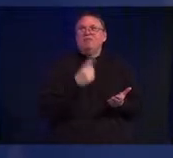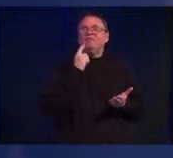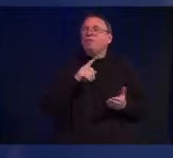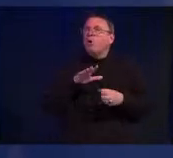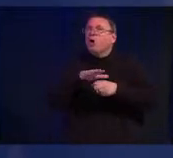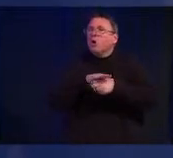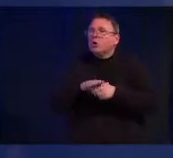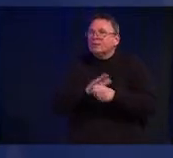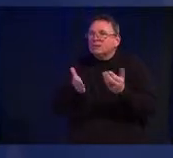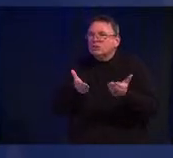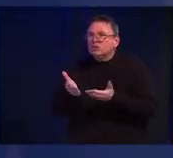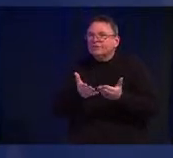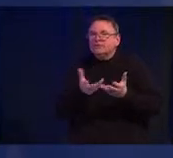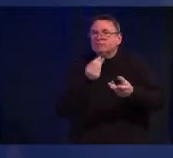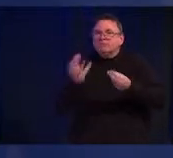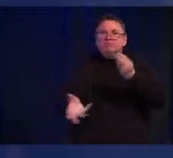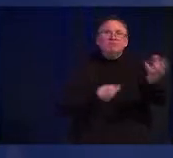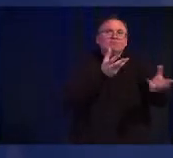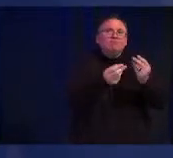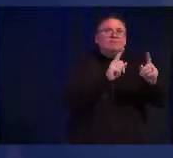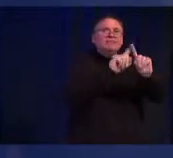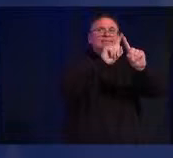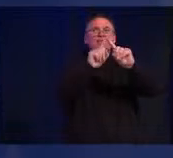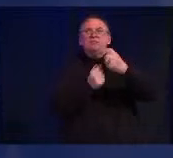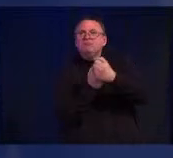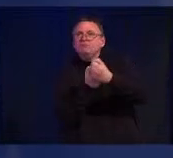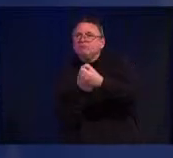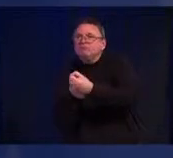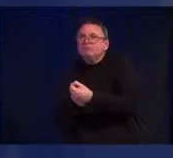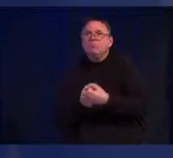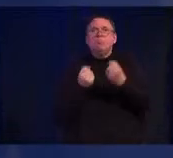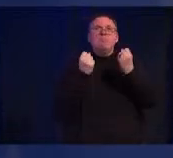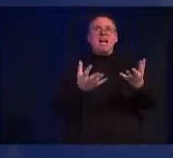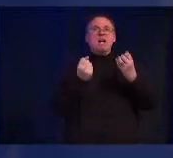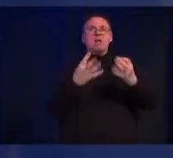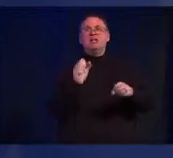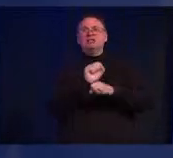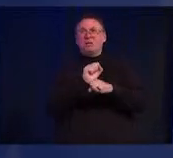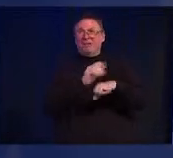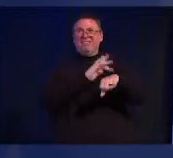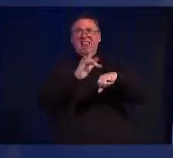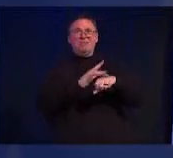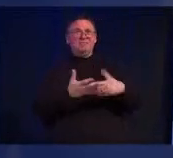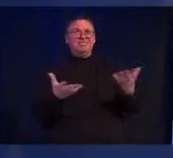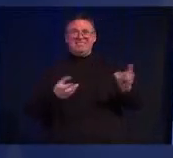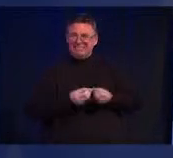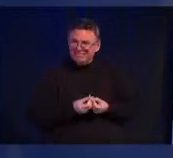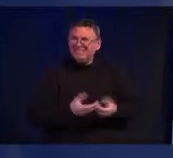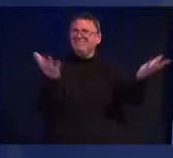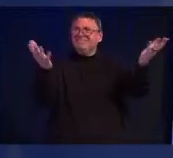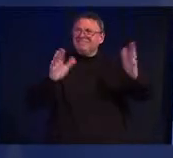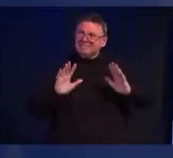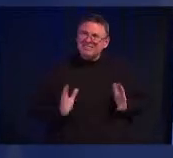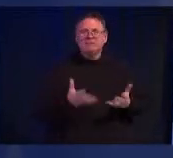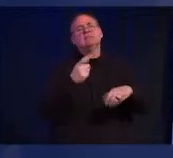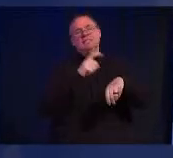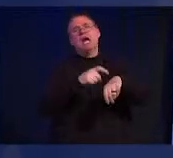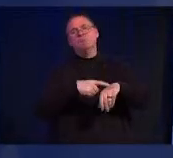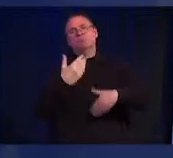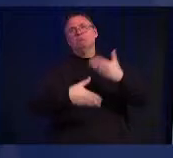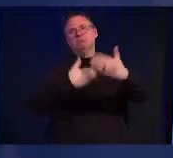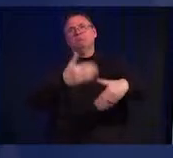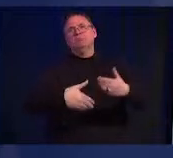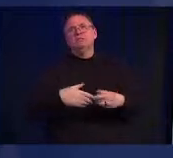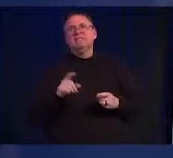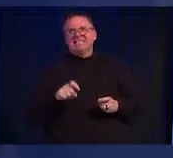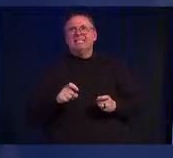so dearly. Also, it's hundreds, if not thousands, of jobs that are on the line. It's time. I've talked to a lot of people, a lot of experts in